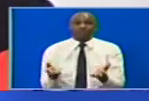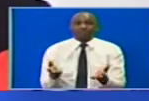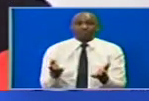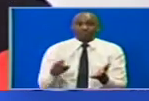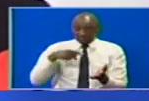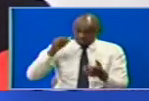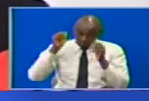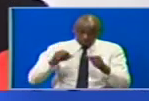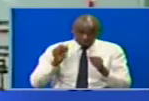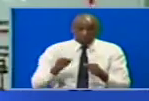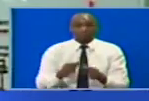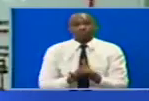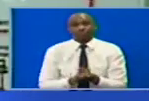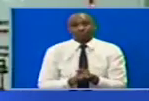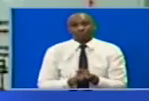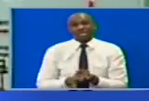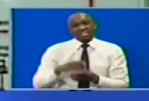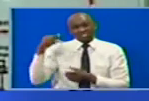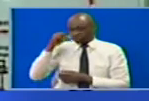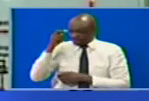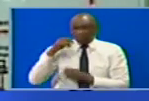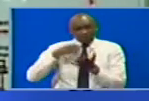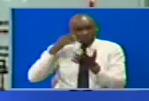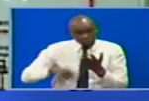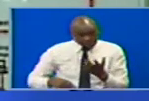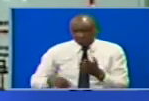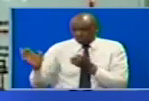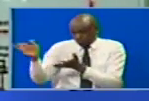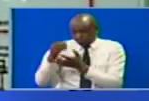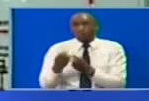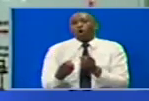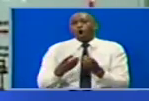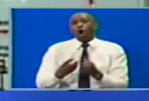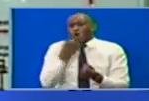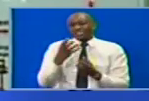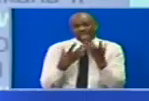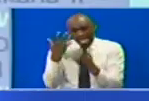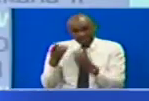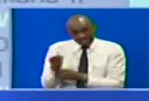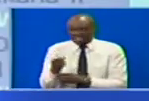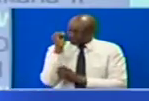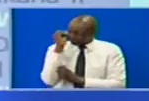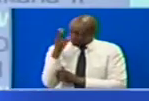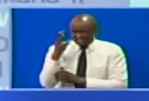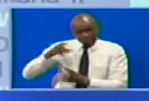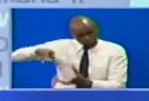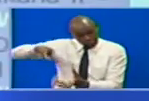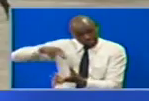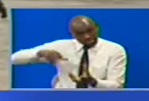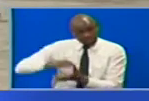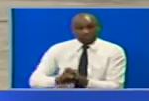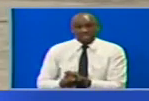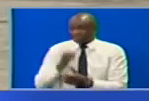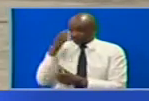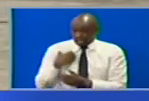we will be able to provide that. Geothermal power involves harnessing steam, which is an expensive undertaking as well.